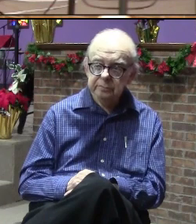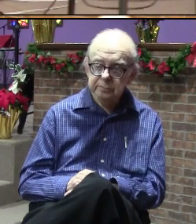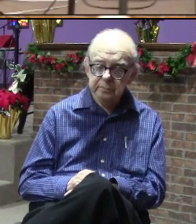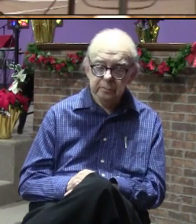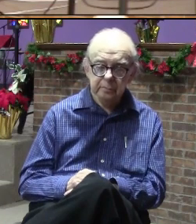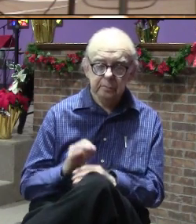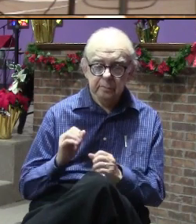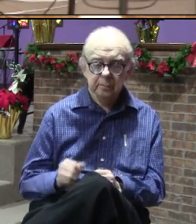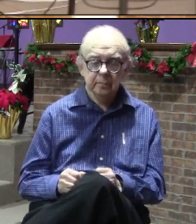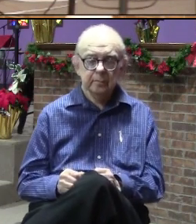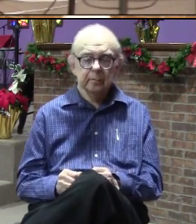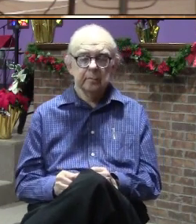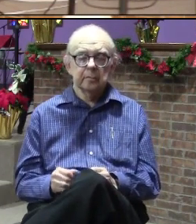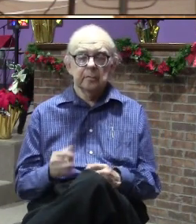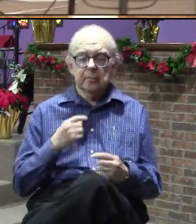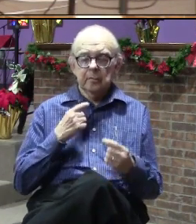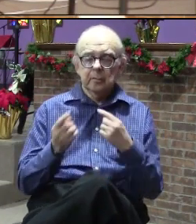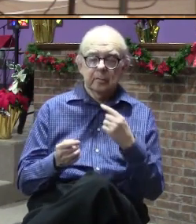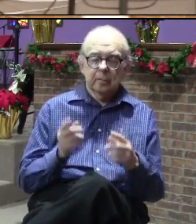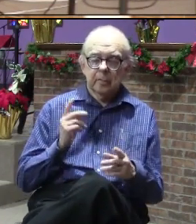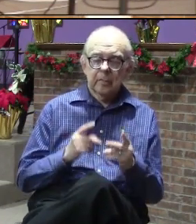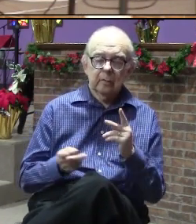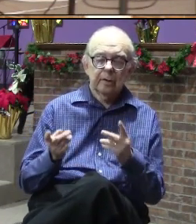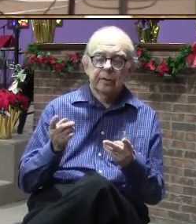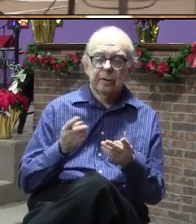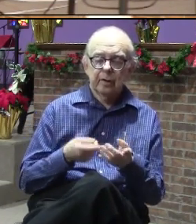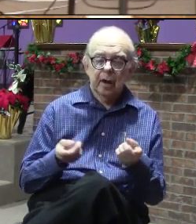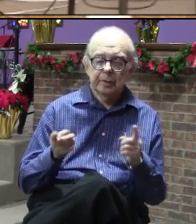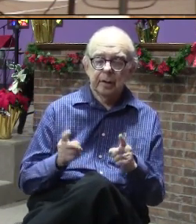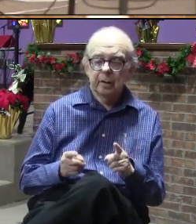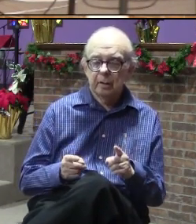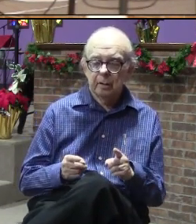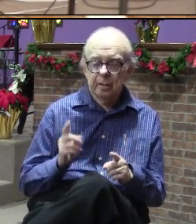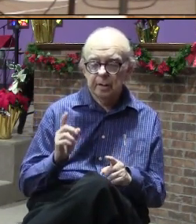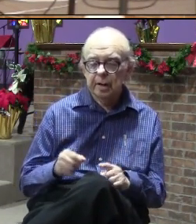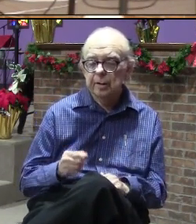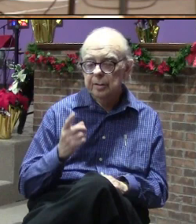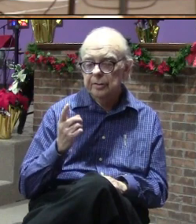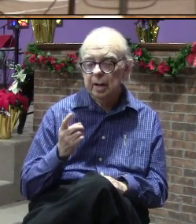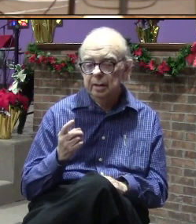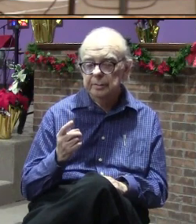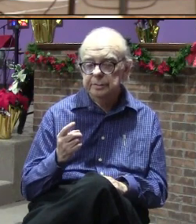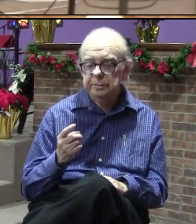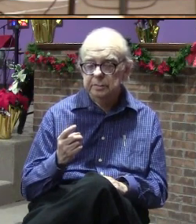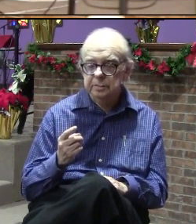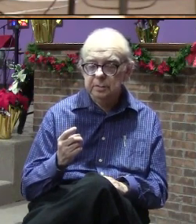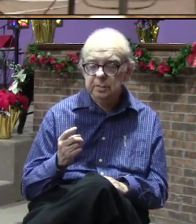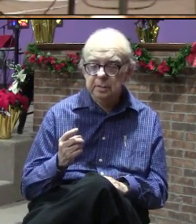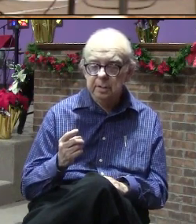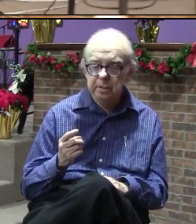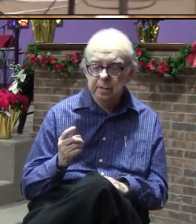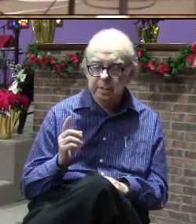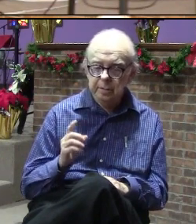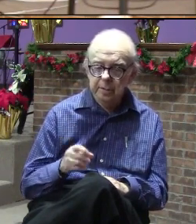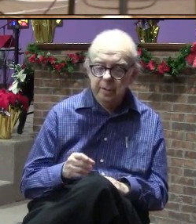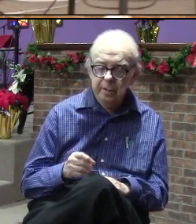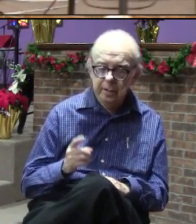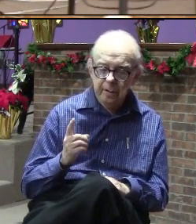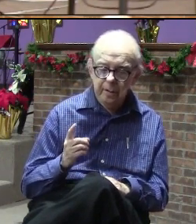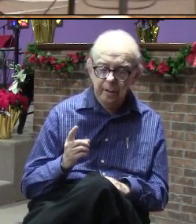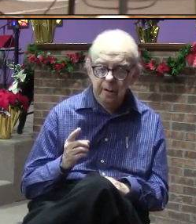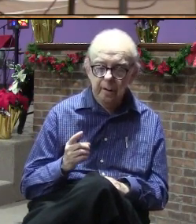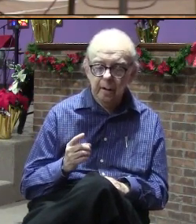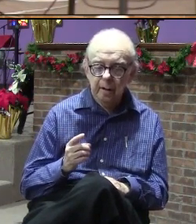to be able to proclaim to people what's going on. And so what we need to understand is you got to understand